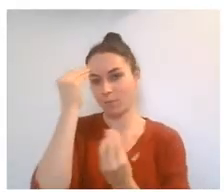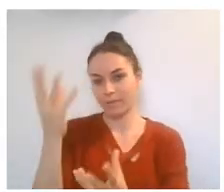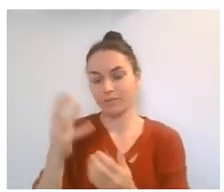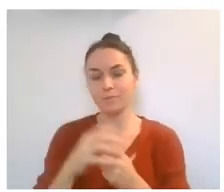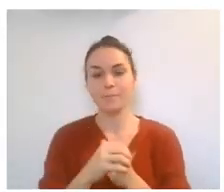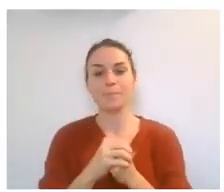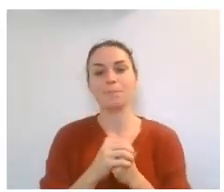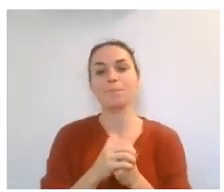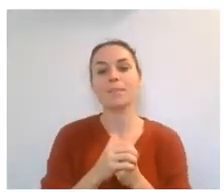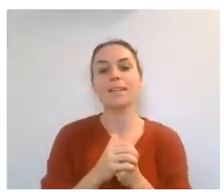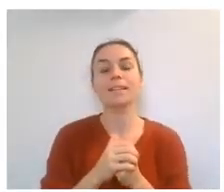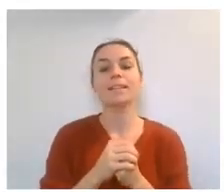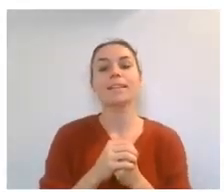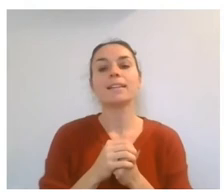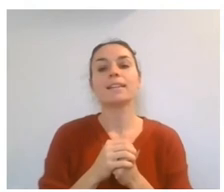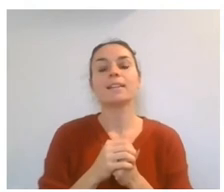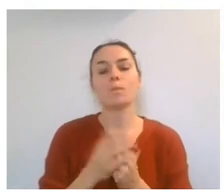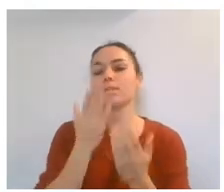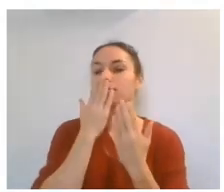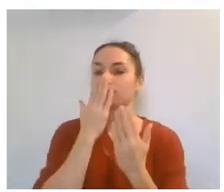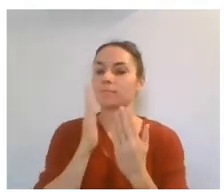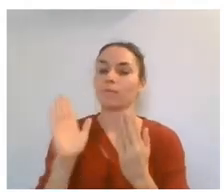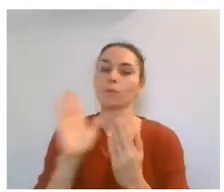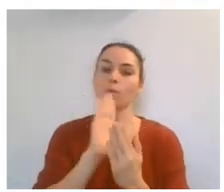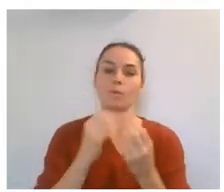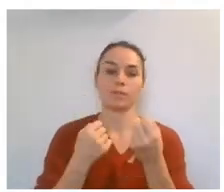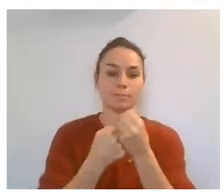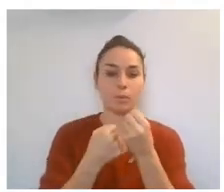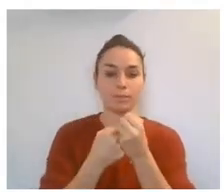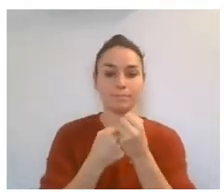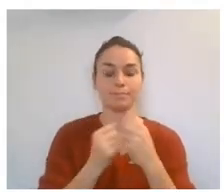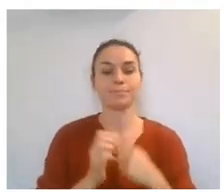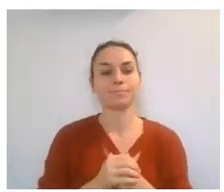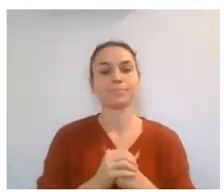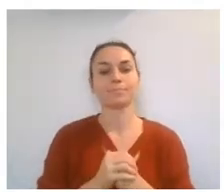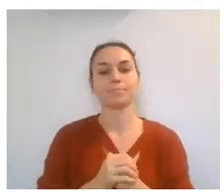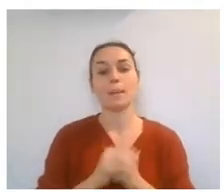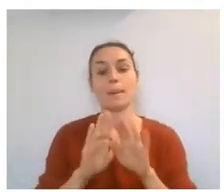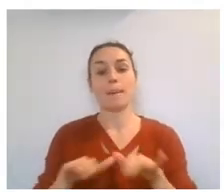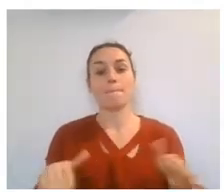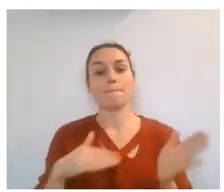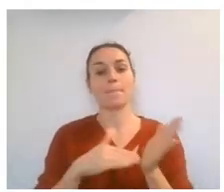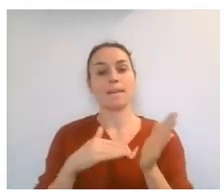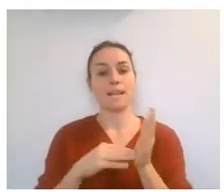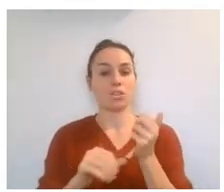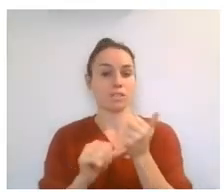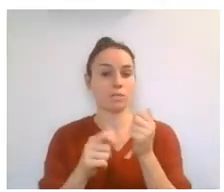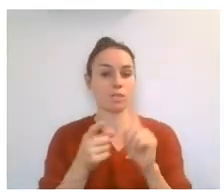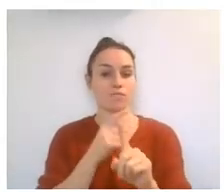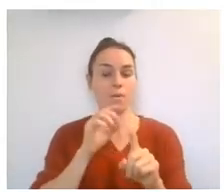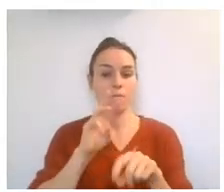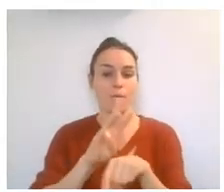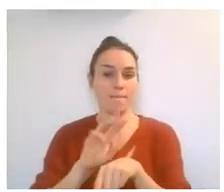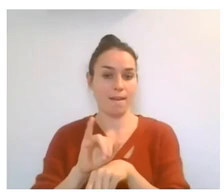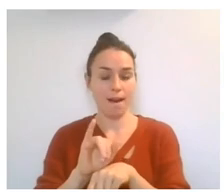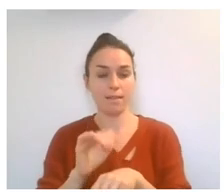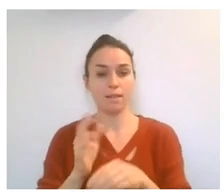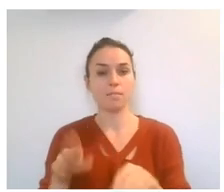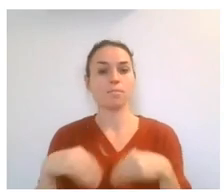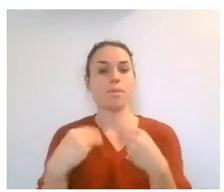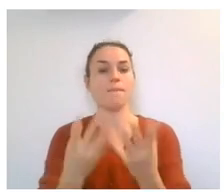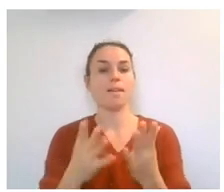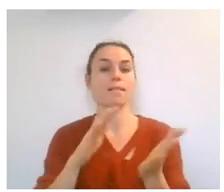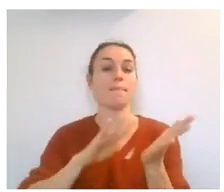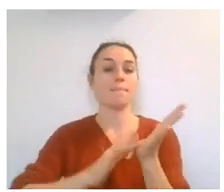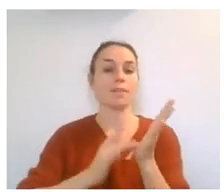organizations for their generous support. Pediatric Associates of Whidbey Island, providing medical and preventative care for